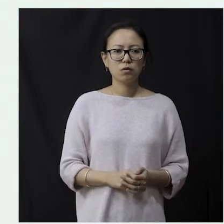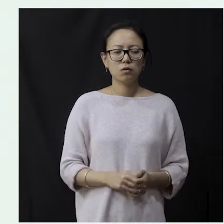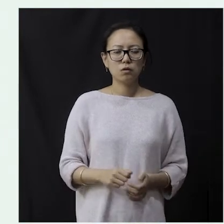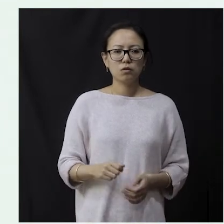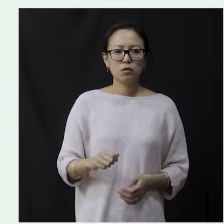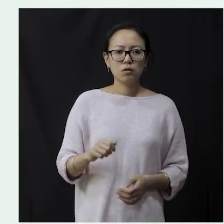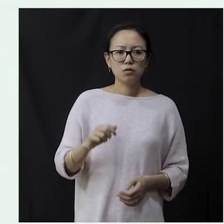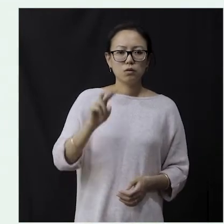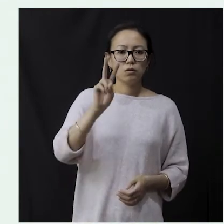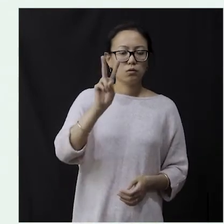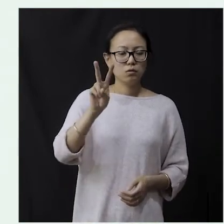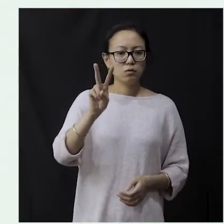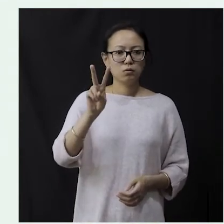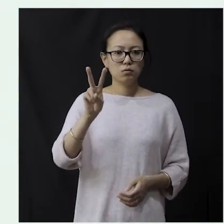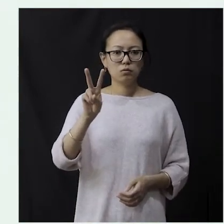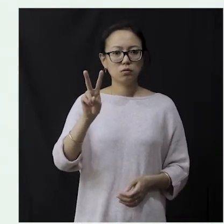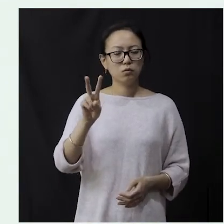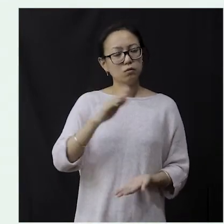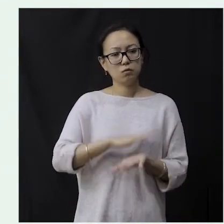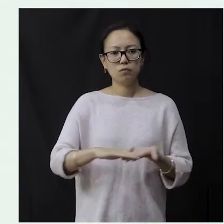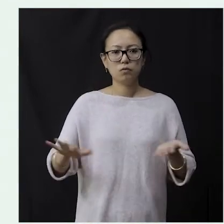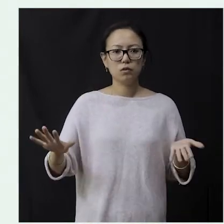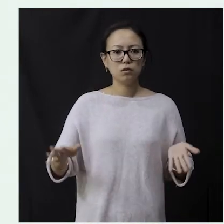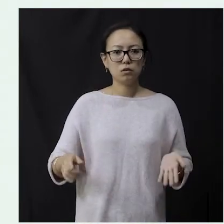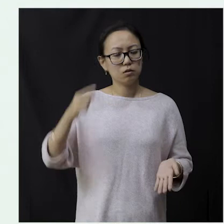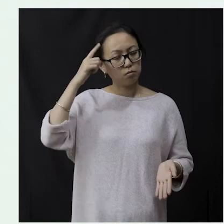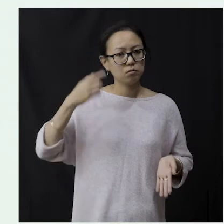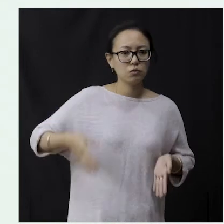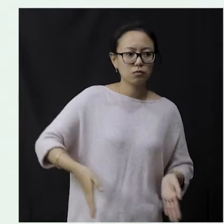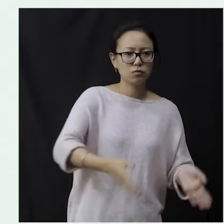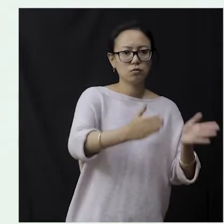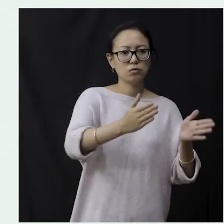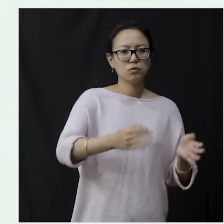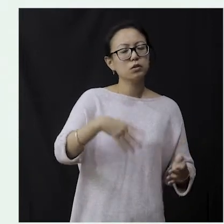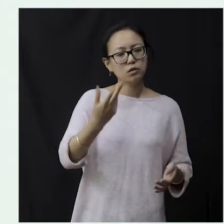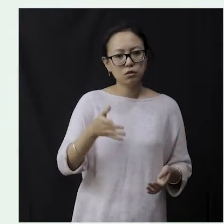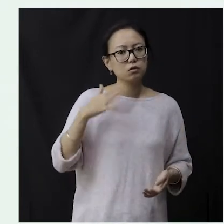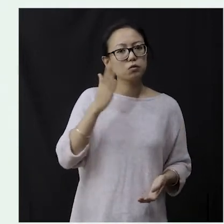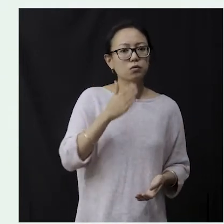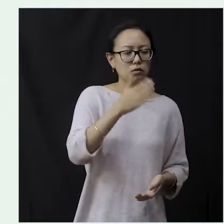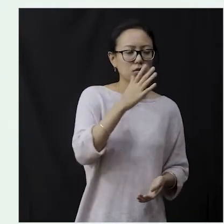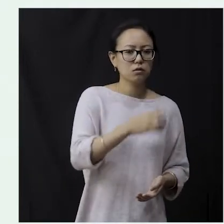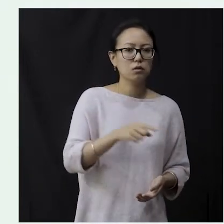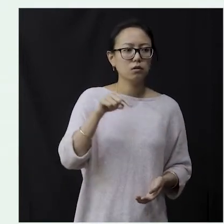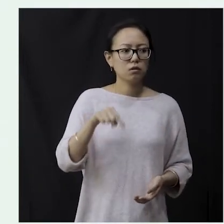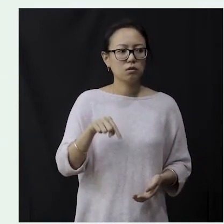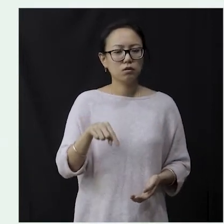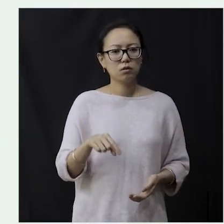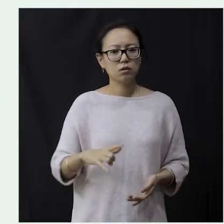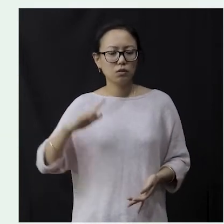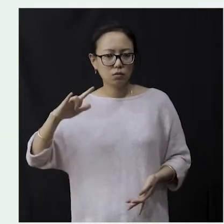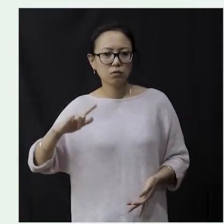land transport: roadways and railways, right? Now I'm coming to the second point, okay, that